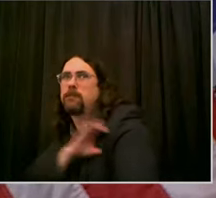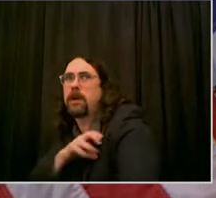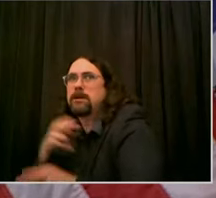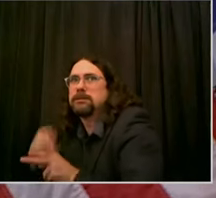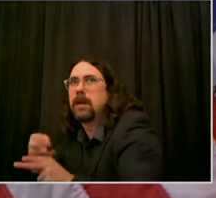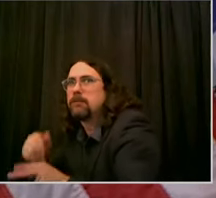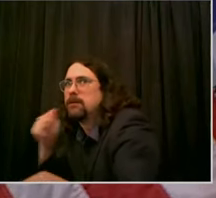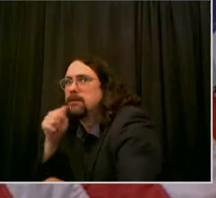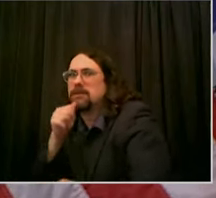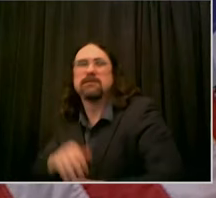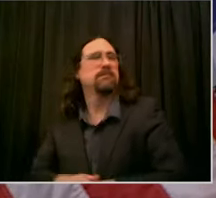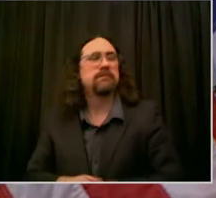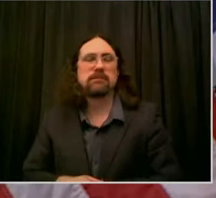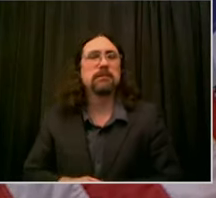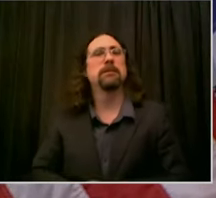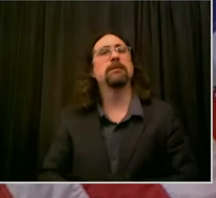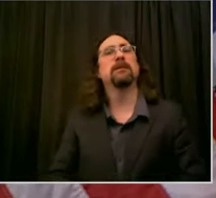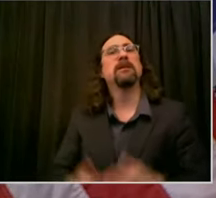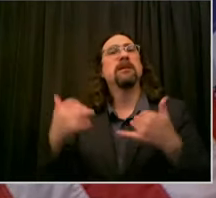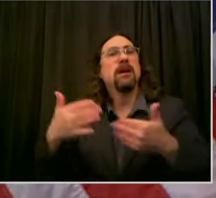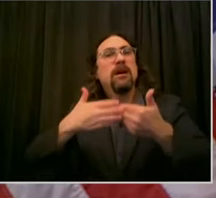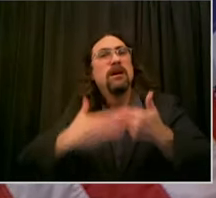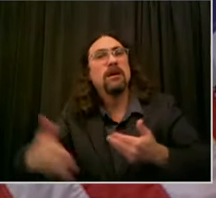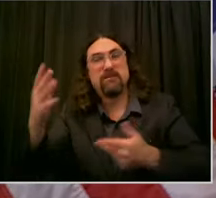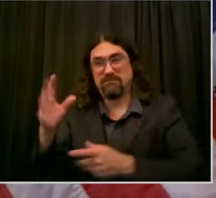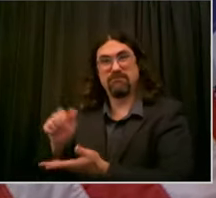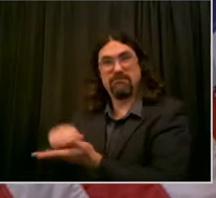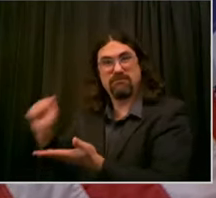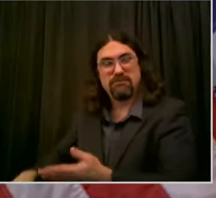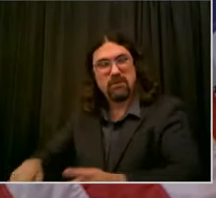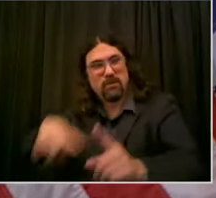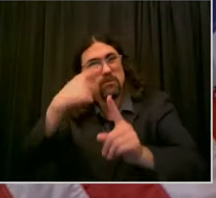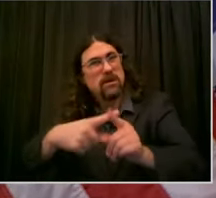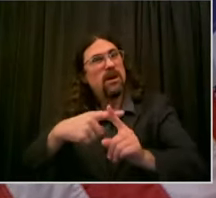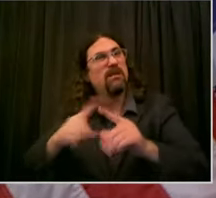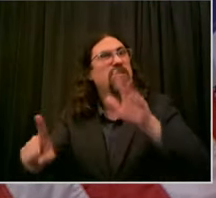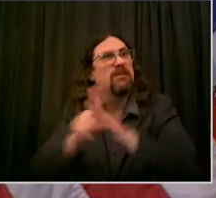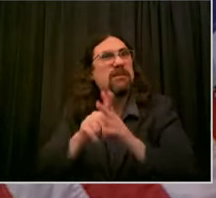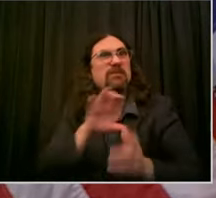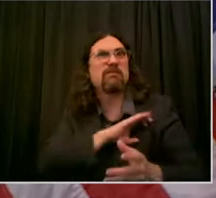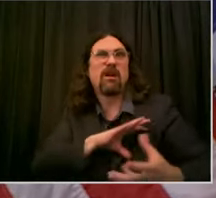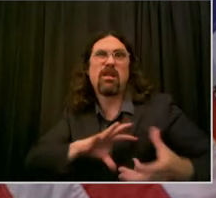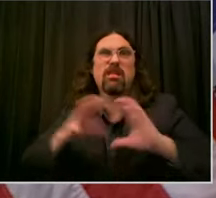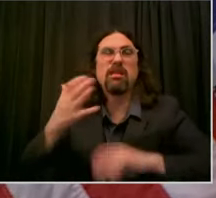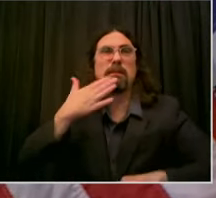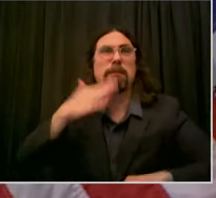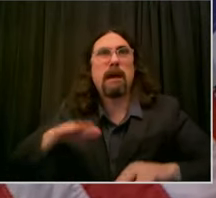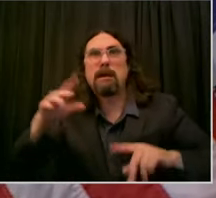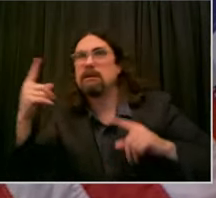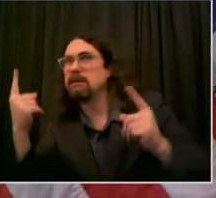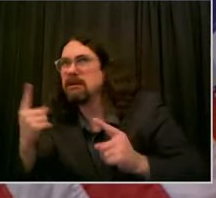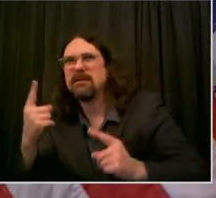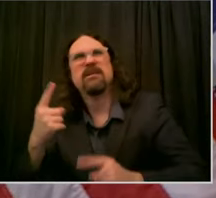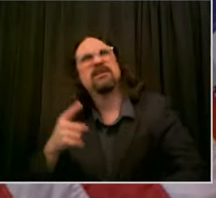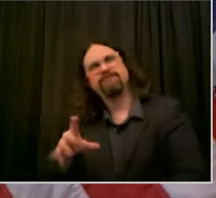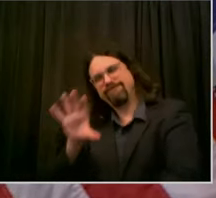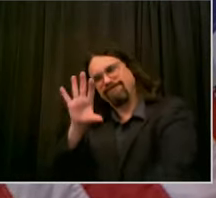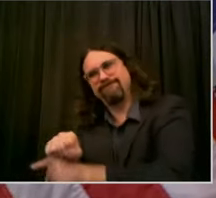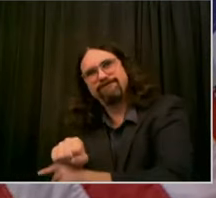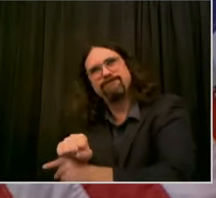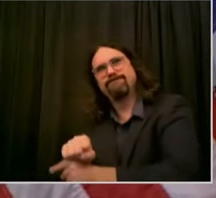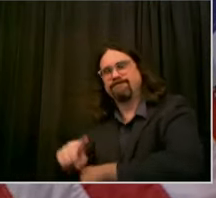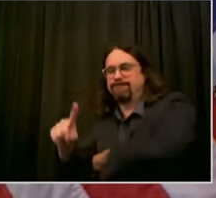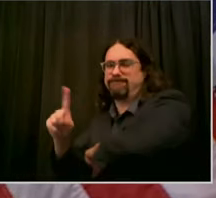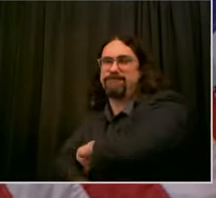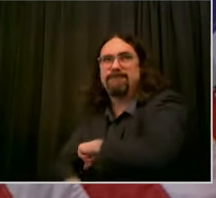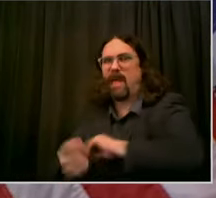police force on the police force. I mean, off the police force. Anyone who shouldn't be on, shouldn't be on. As simple as that. Anyone who needs to be removed should be removed. I don't